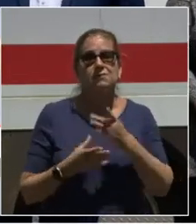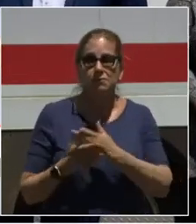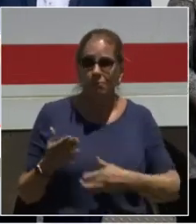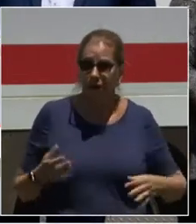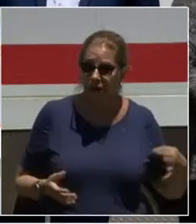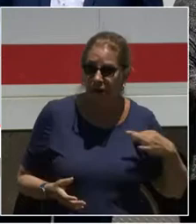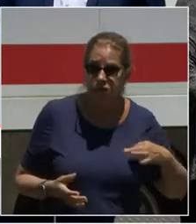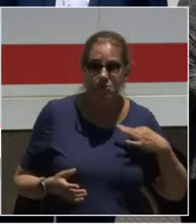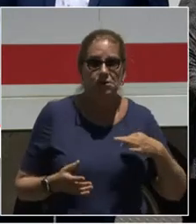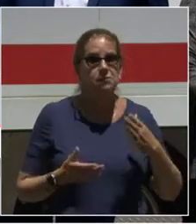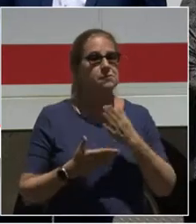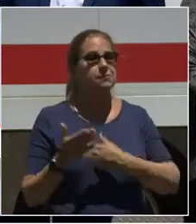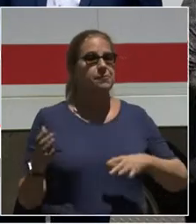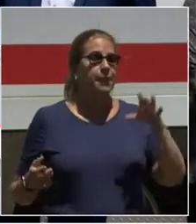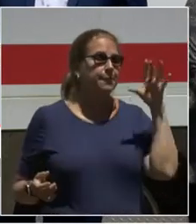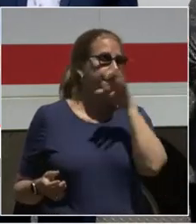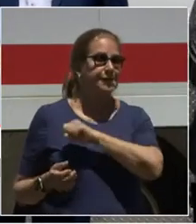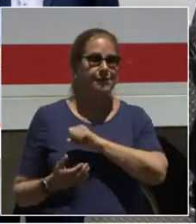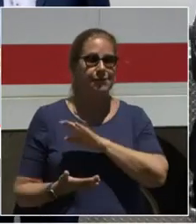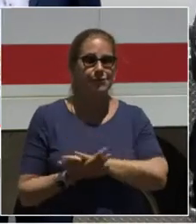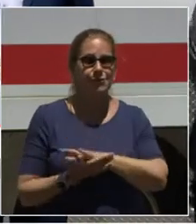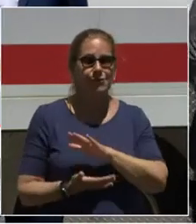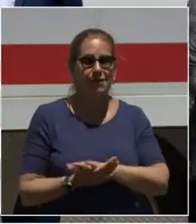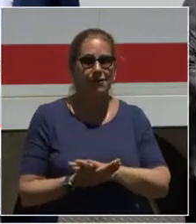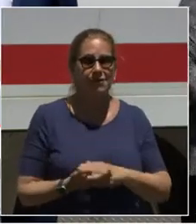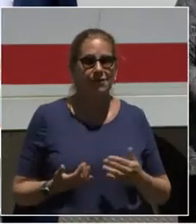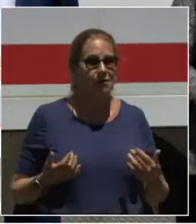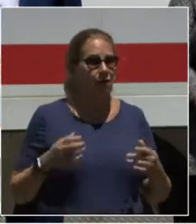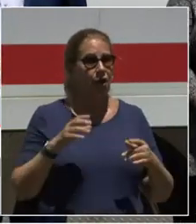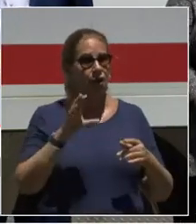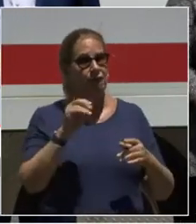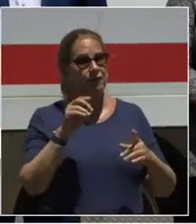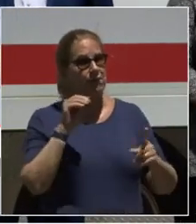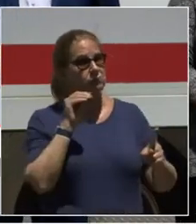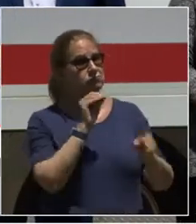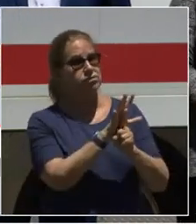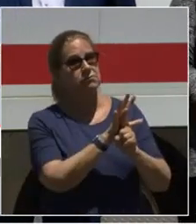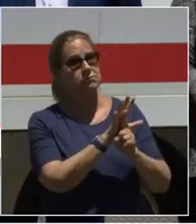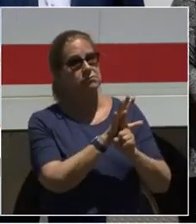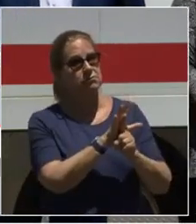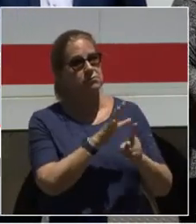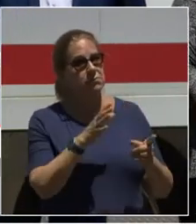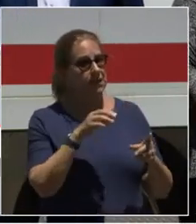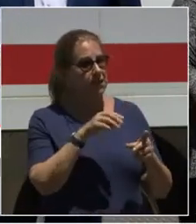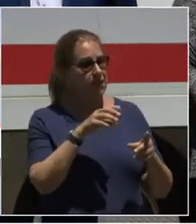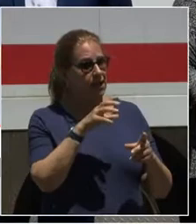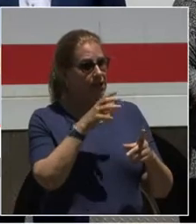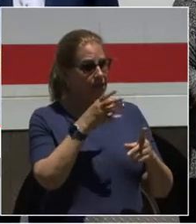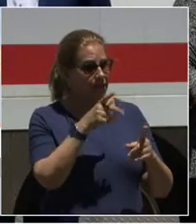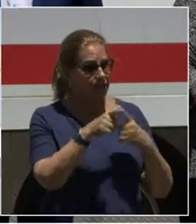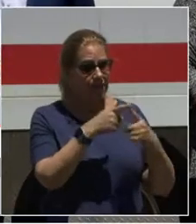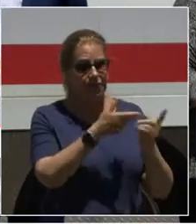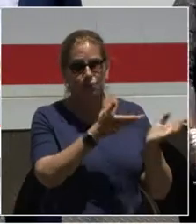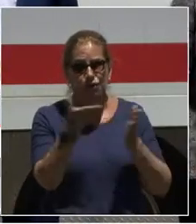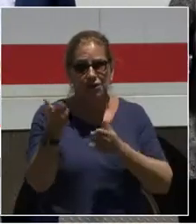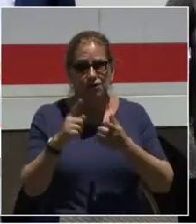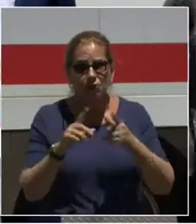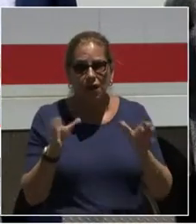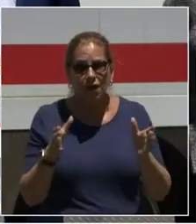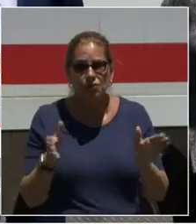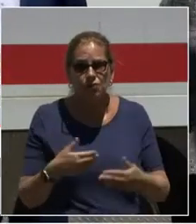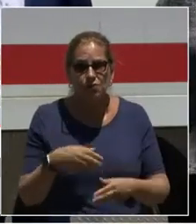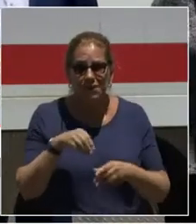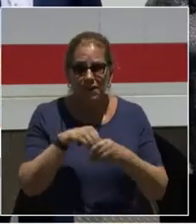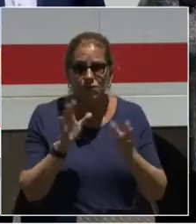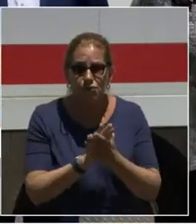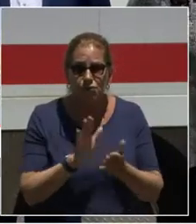there is a COVID exposure in their classroom and they're unvaccinated, they can't go to school. Is that right? So they're